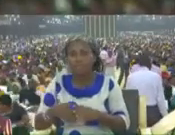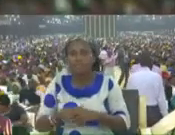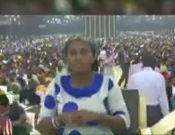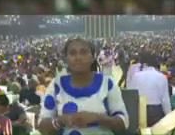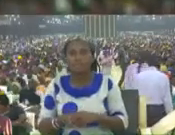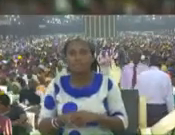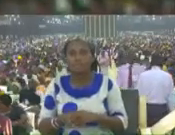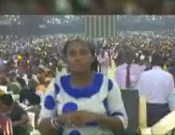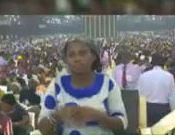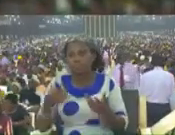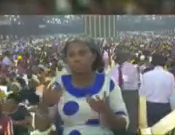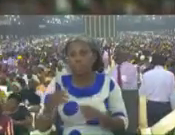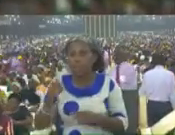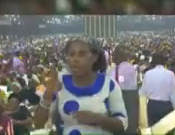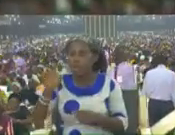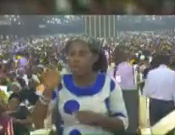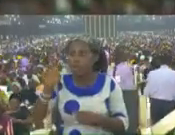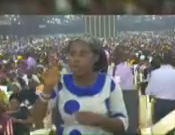So Reuben thought,